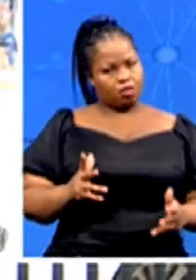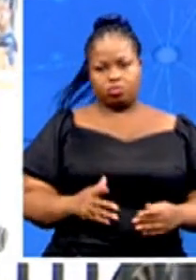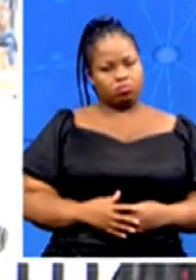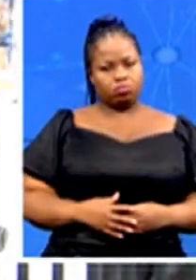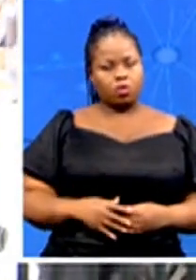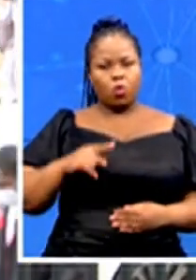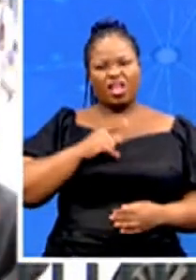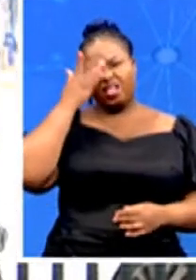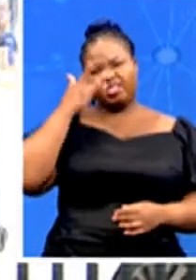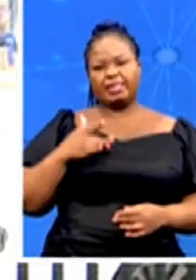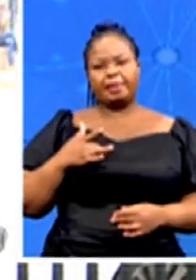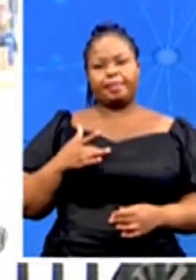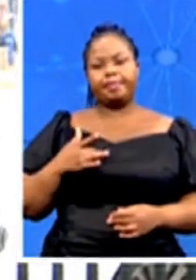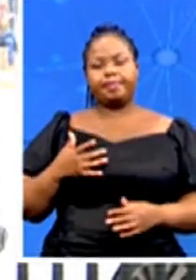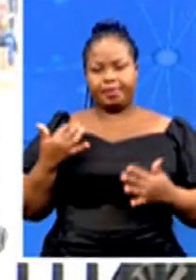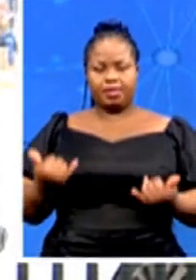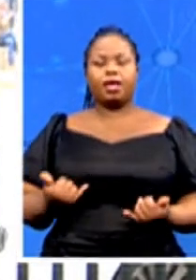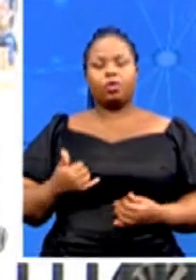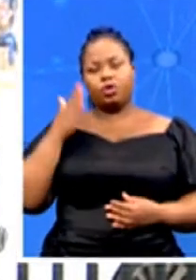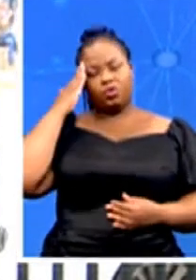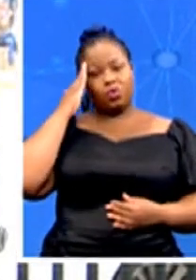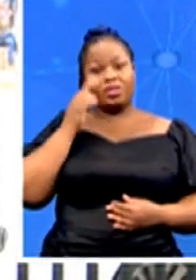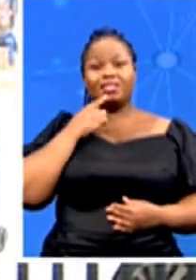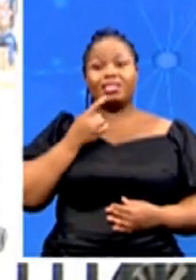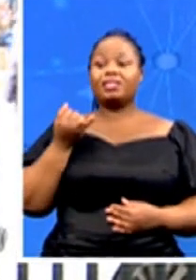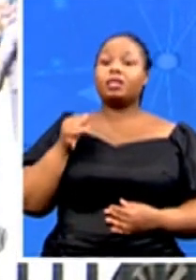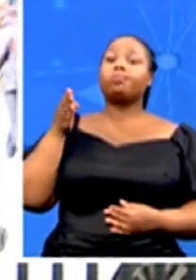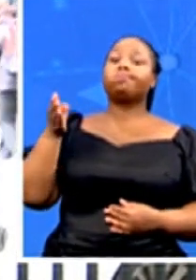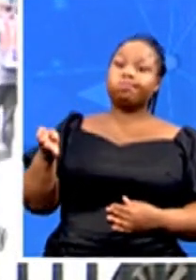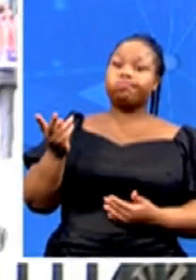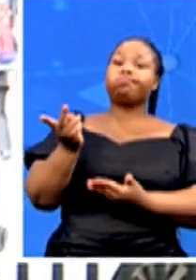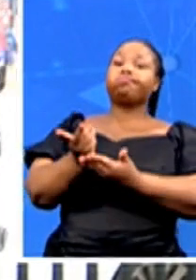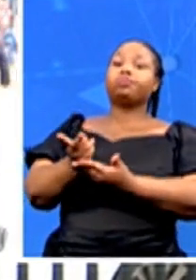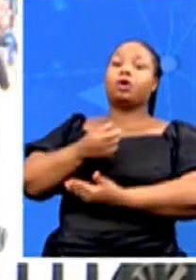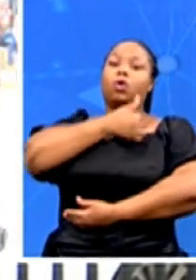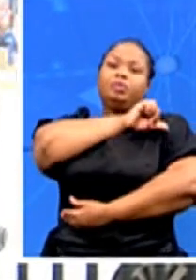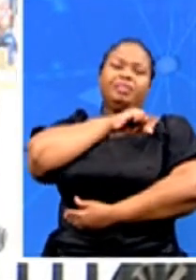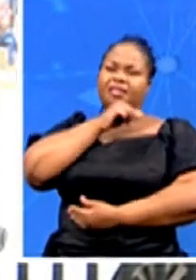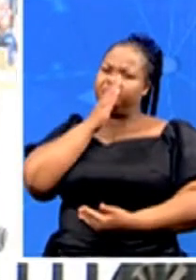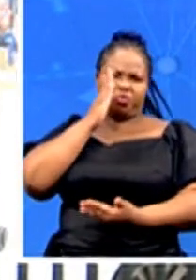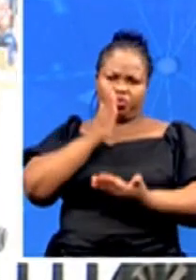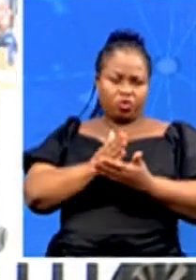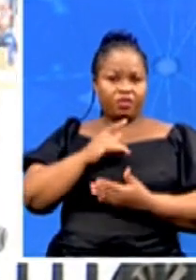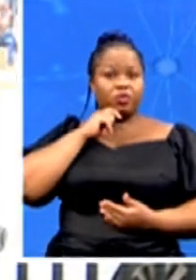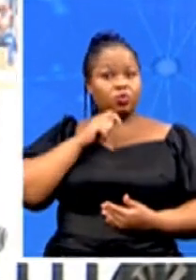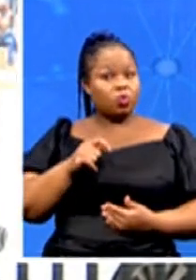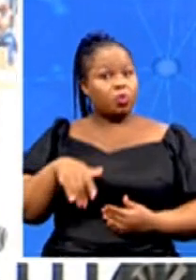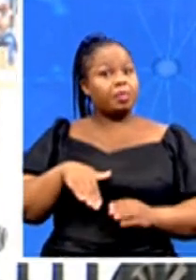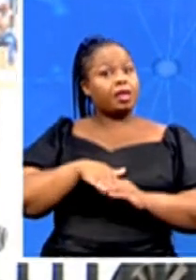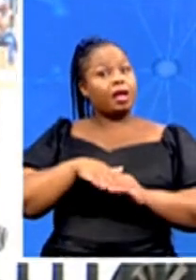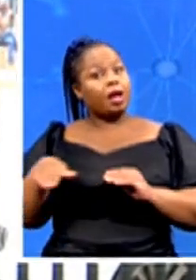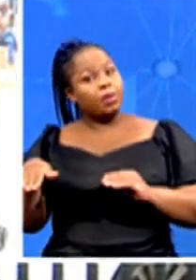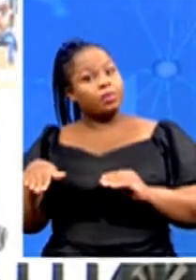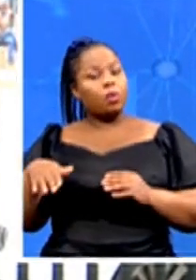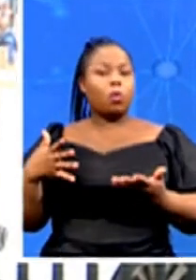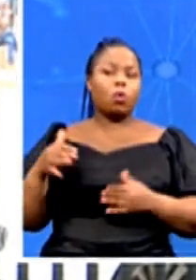understand, the latest was that he was still in hospital, so we're uncertain as yet whether or not he has been discharged from the hospital.